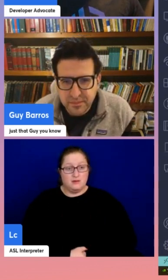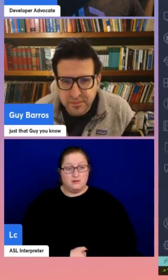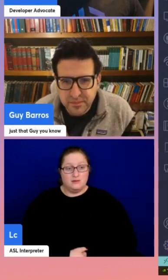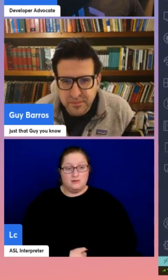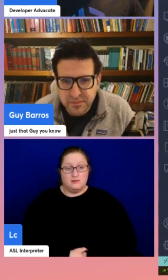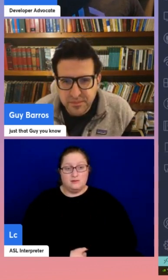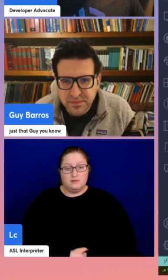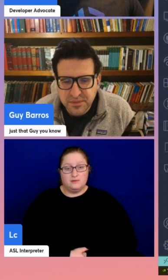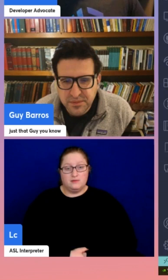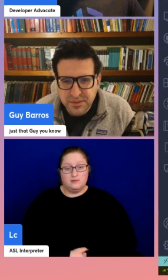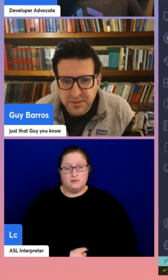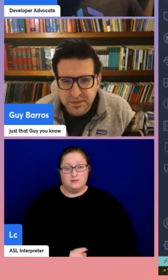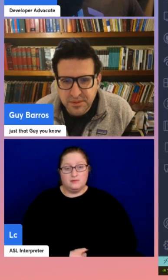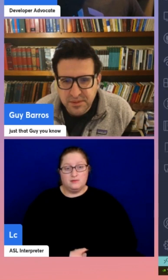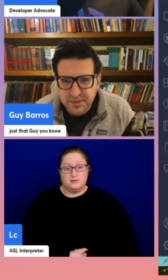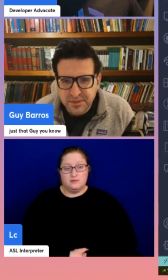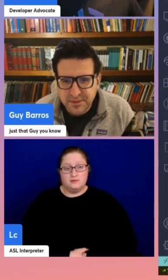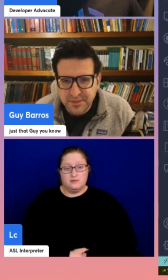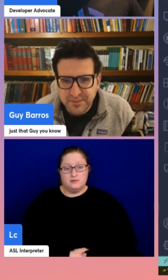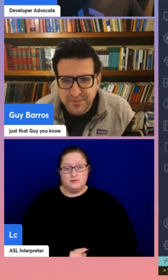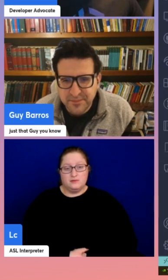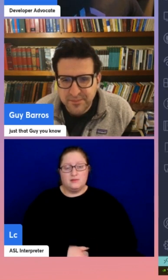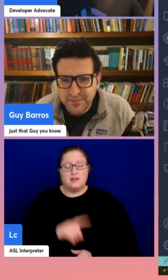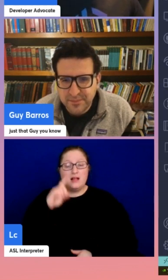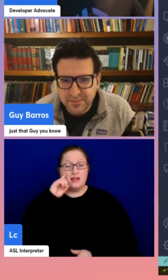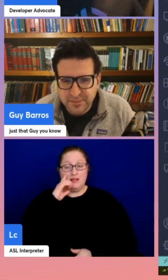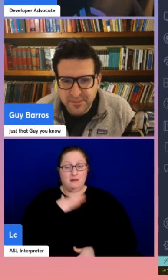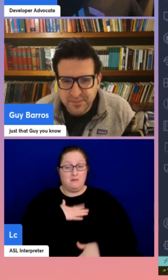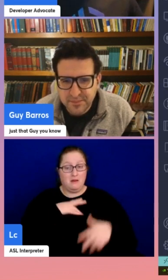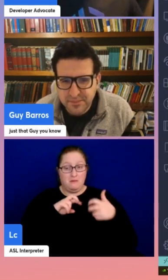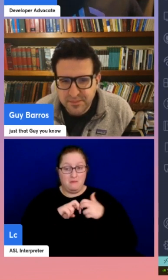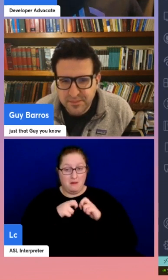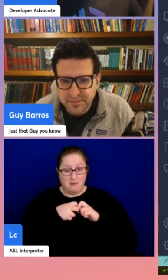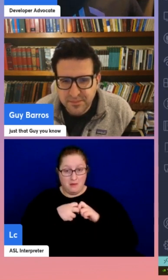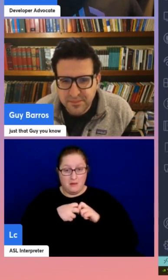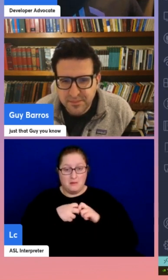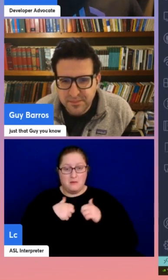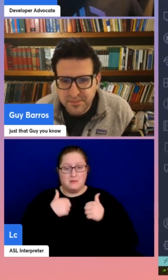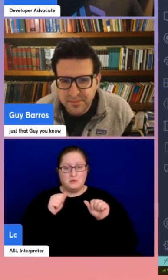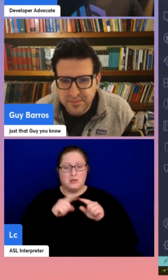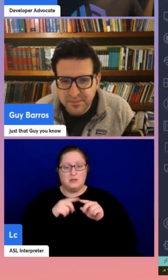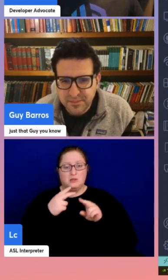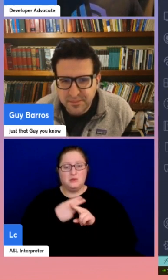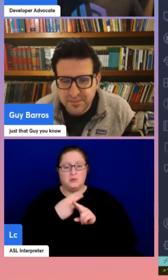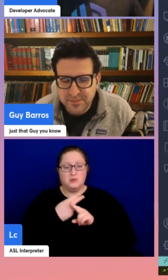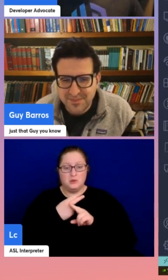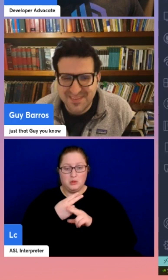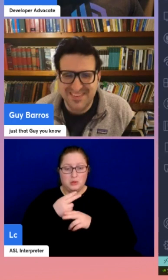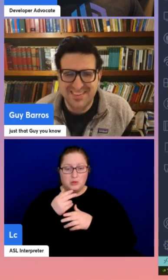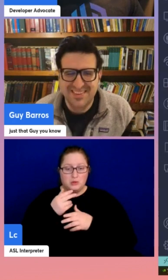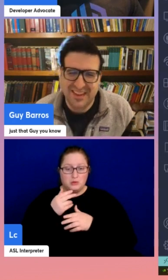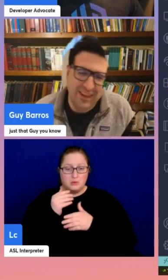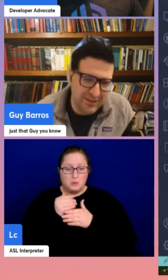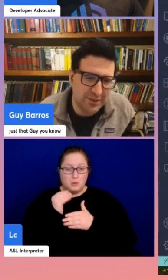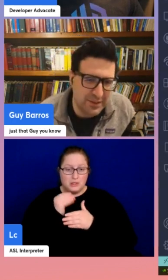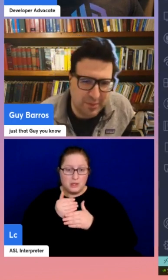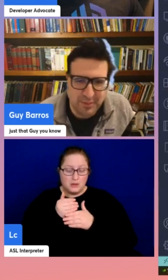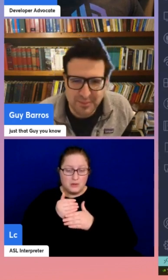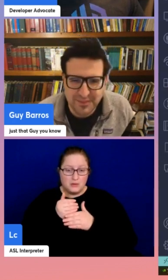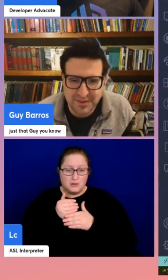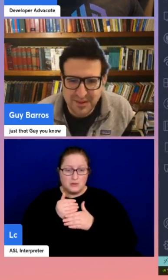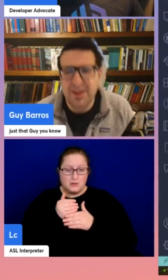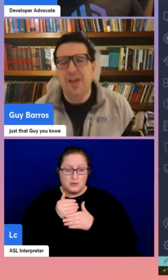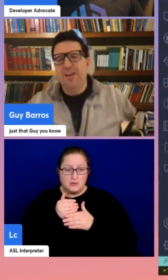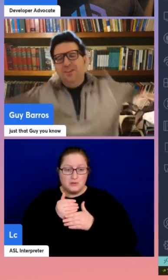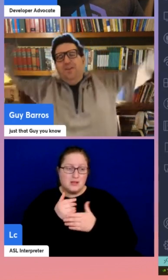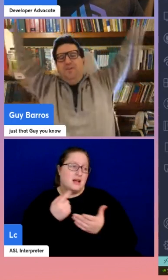I think my problem is that I'm trying to use Windows here. And that's always a